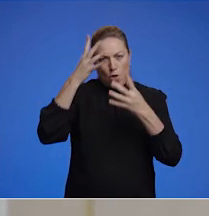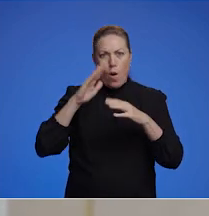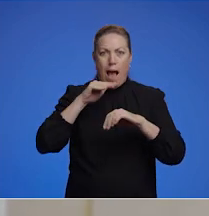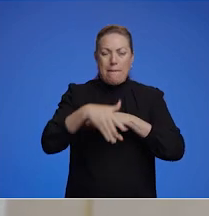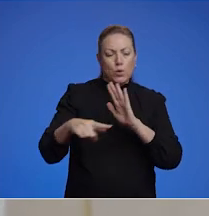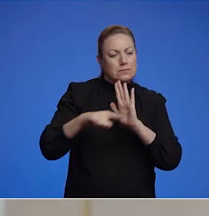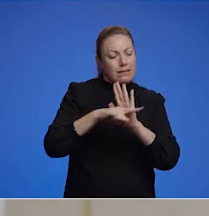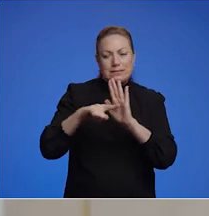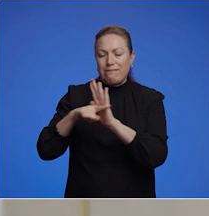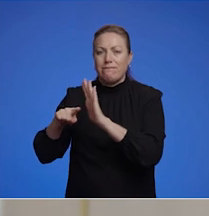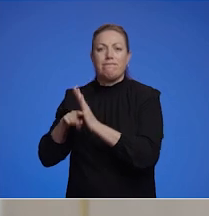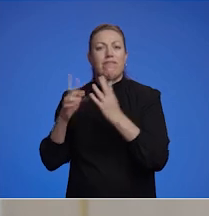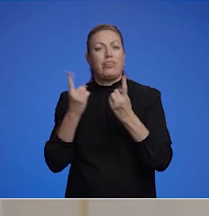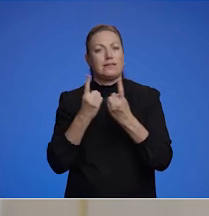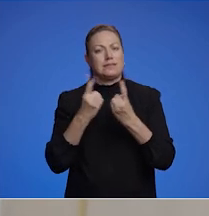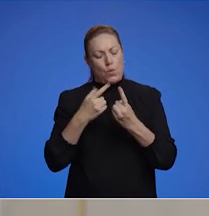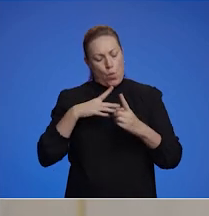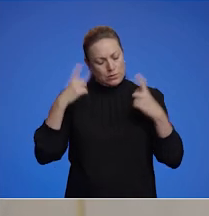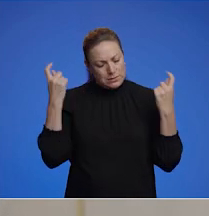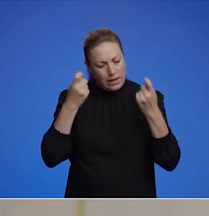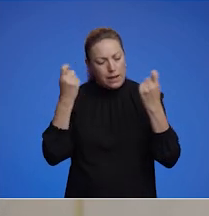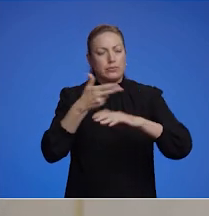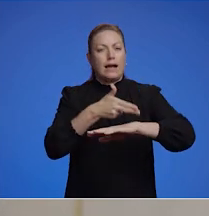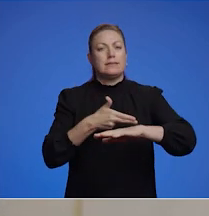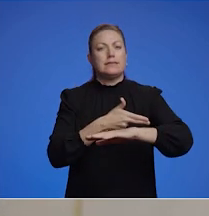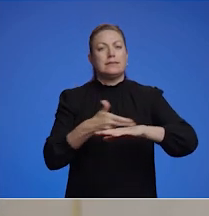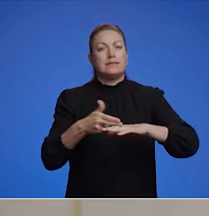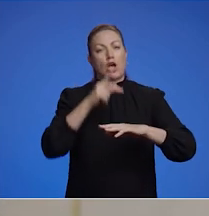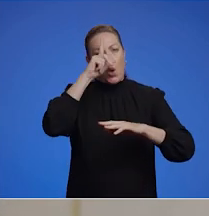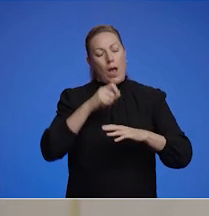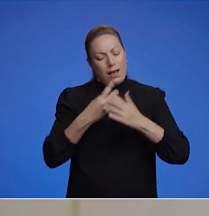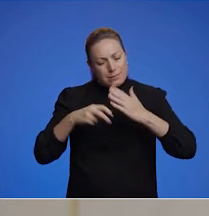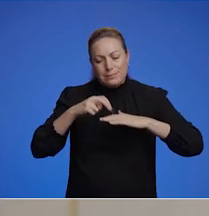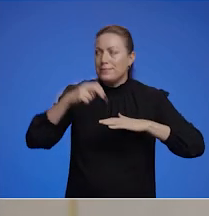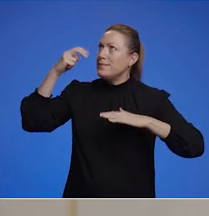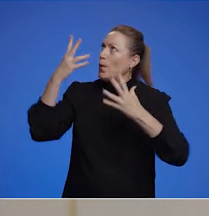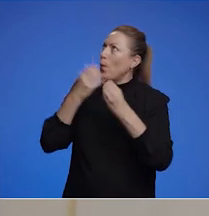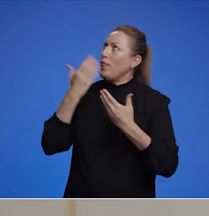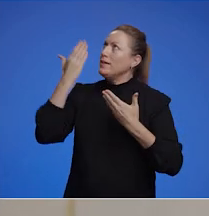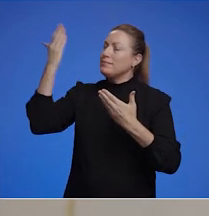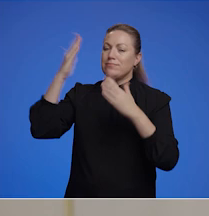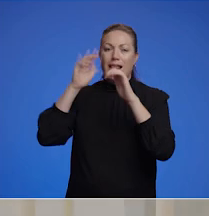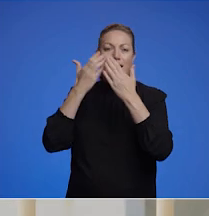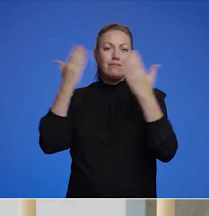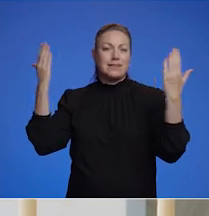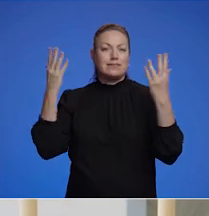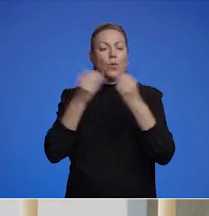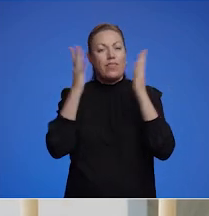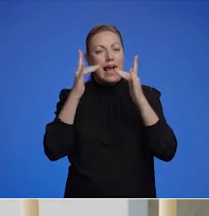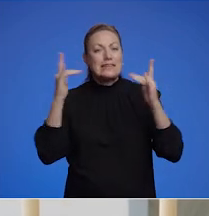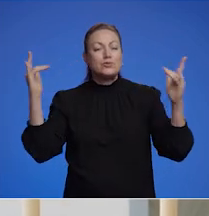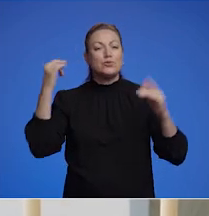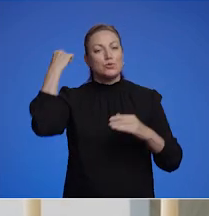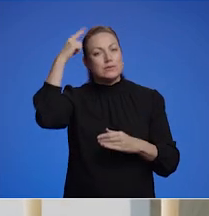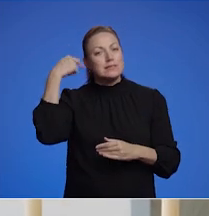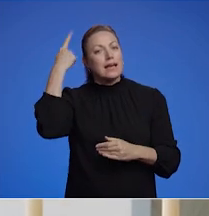leaven of malice, so that celebrating worthily the Paschal mystery, we might pass over at last to the eternal Paschal feast. And so